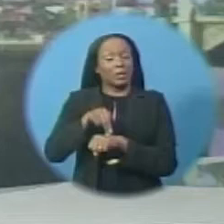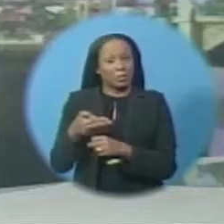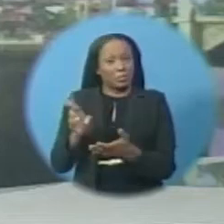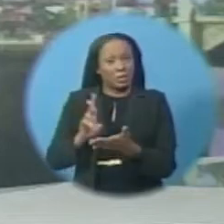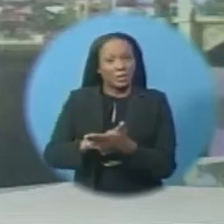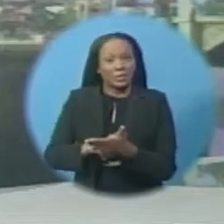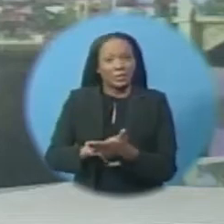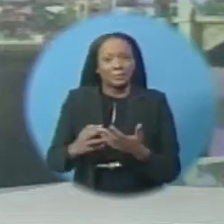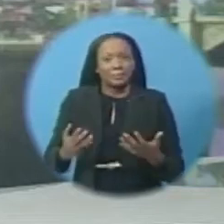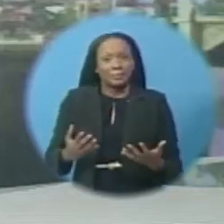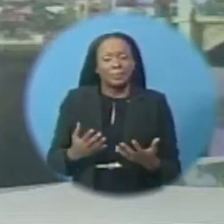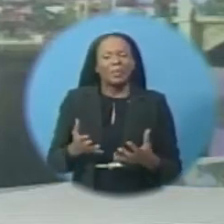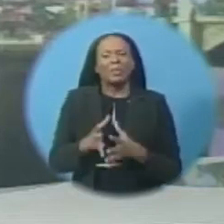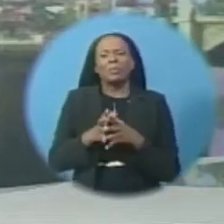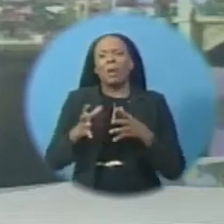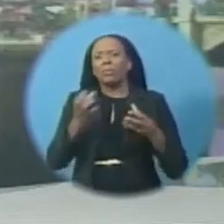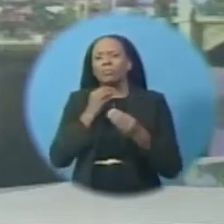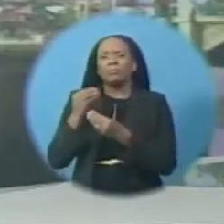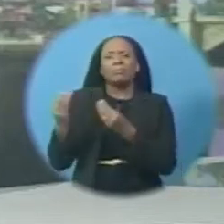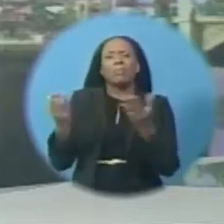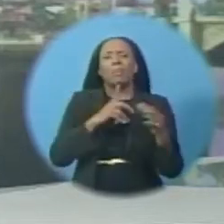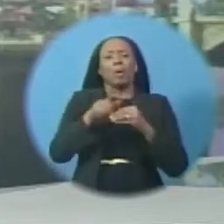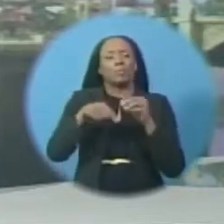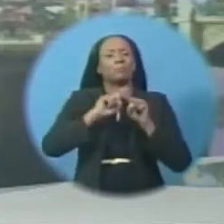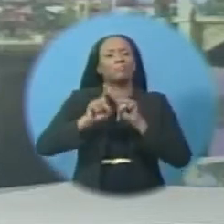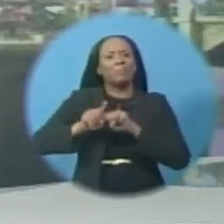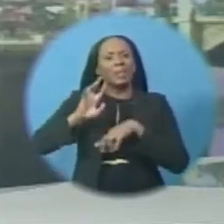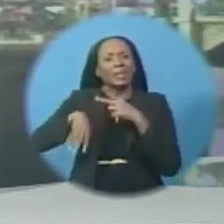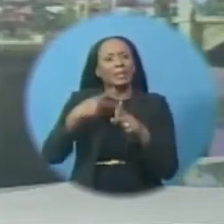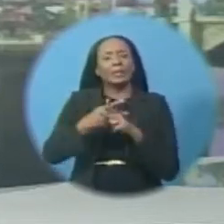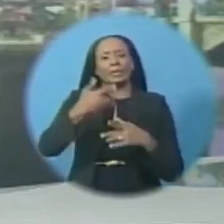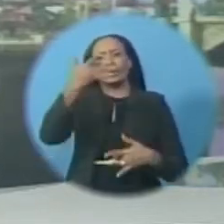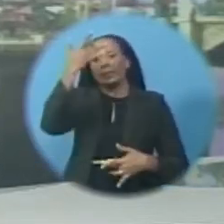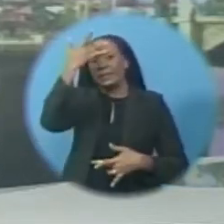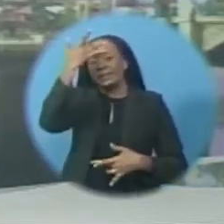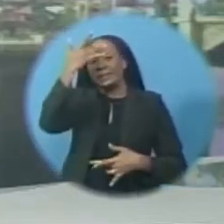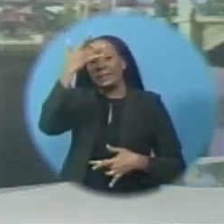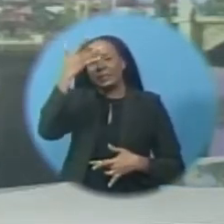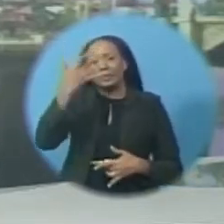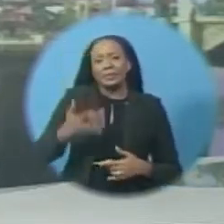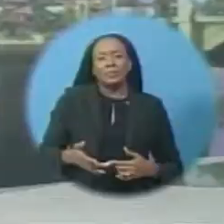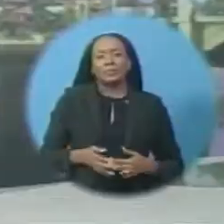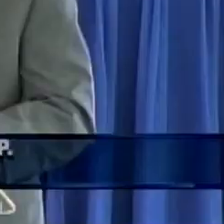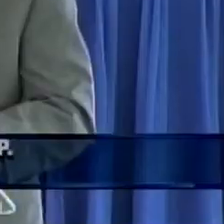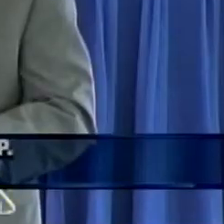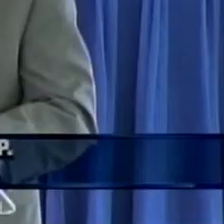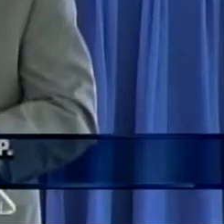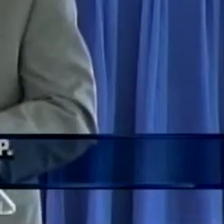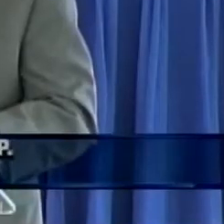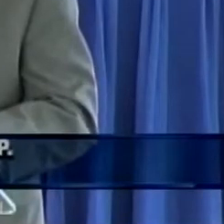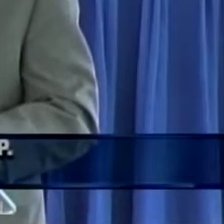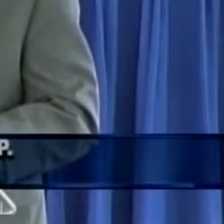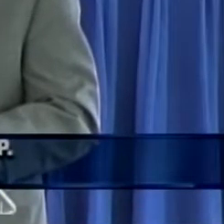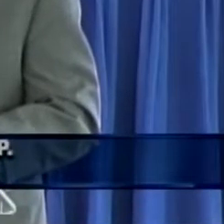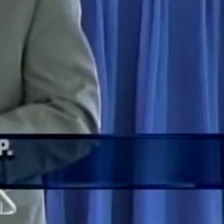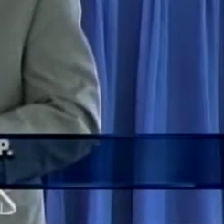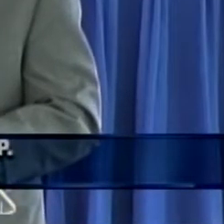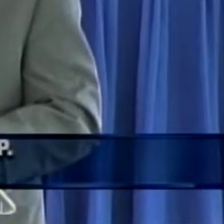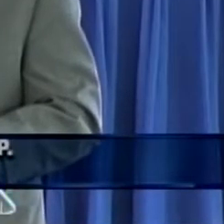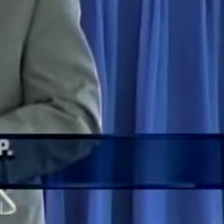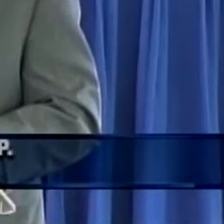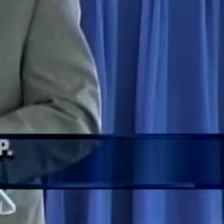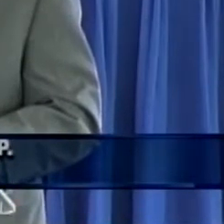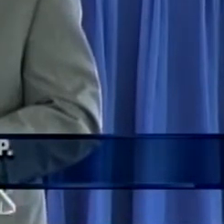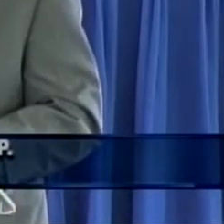says it provides loads of information on non-communicable diseases. At the time, the